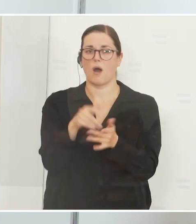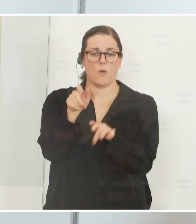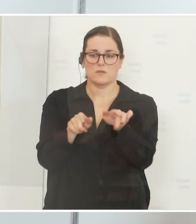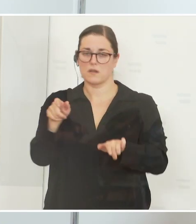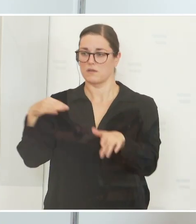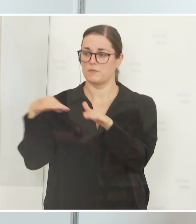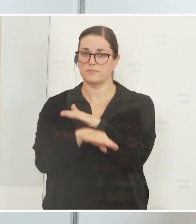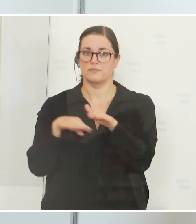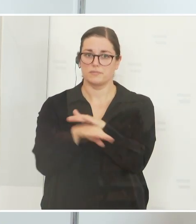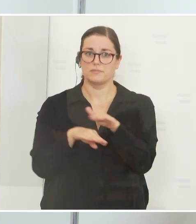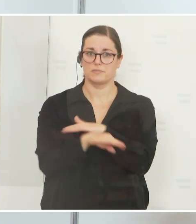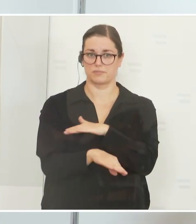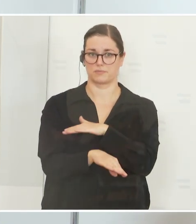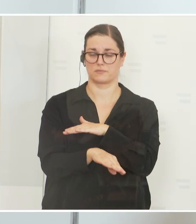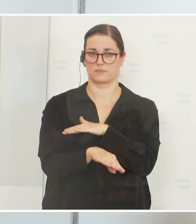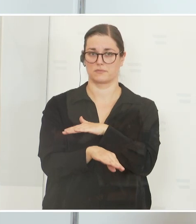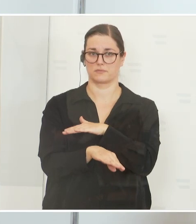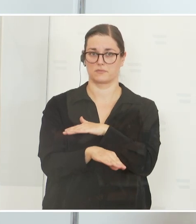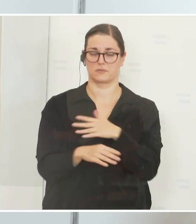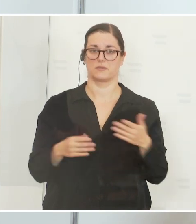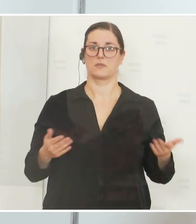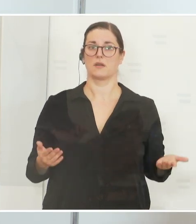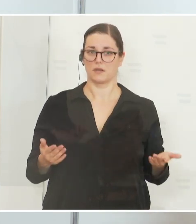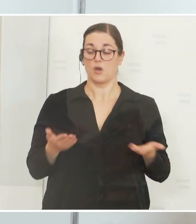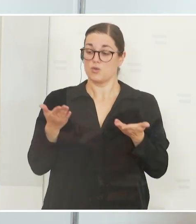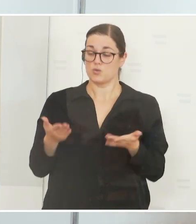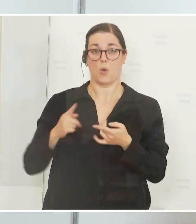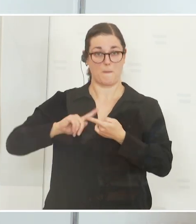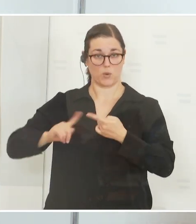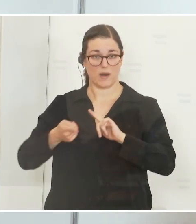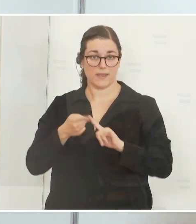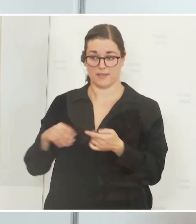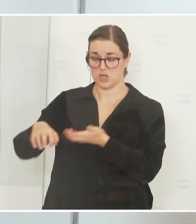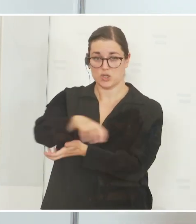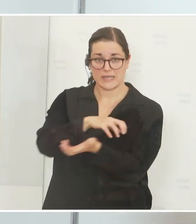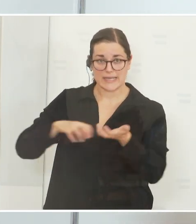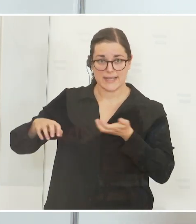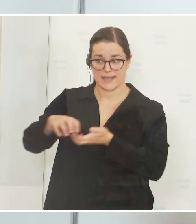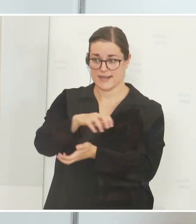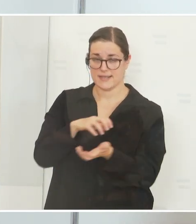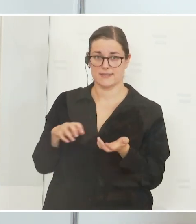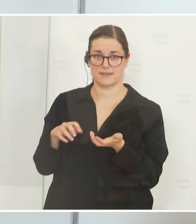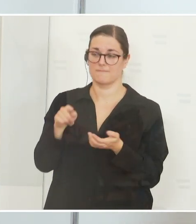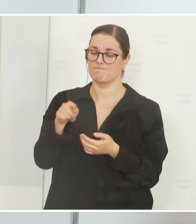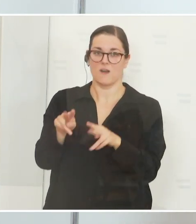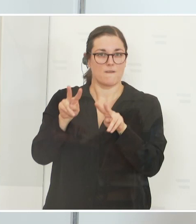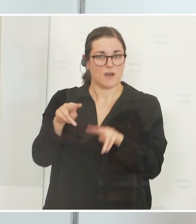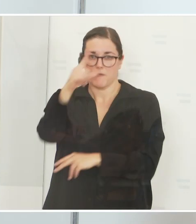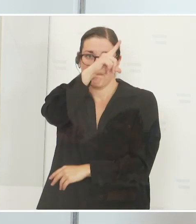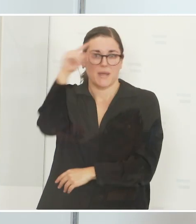repressions. We witnessed the political crisis which has grown into a humanitarian